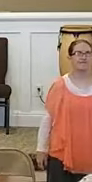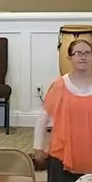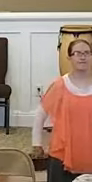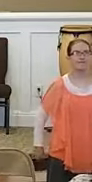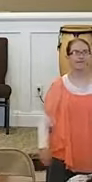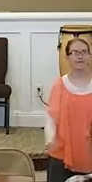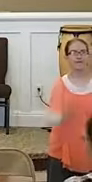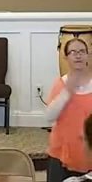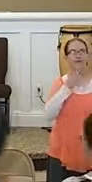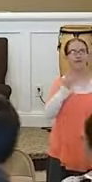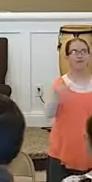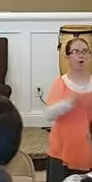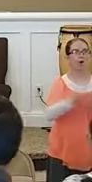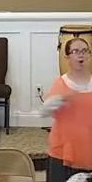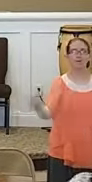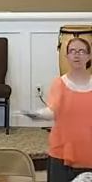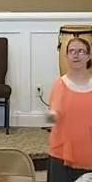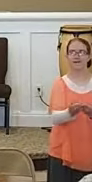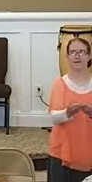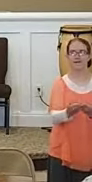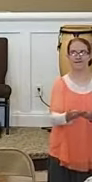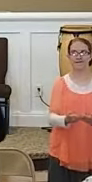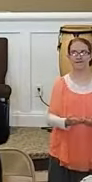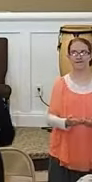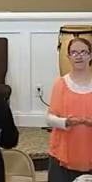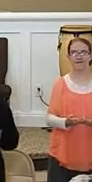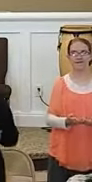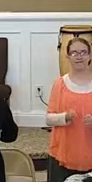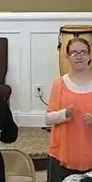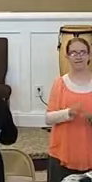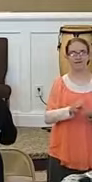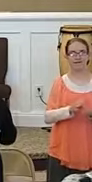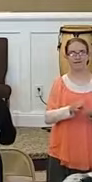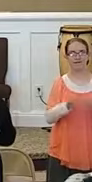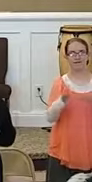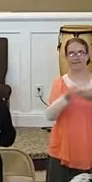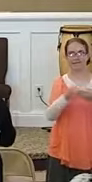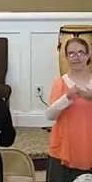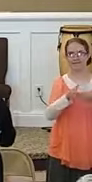And we appreciate everybody being here. I almost got a full house again.